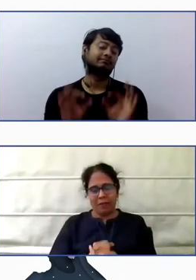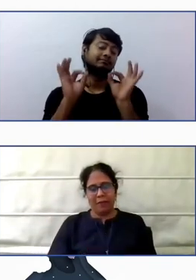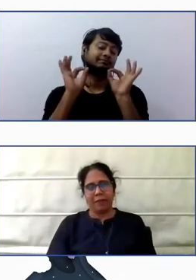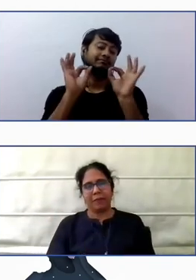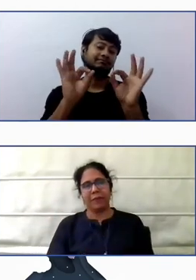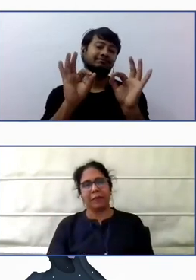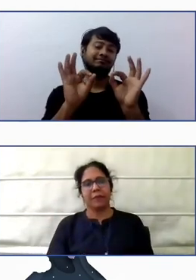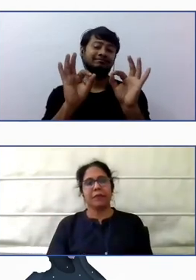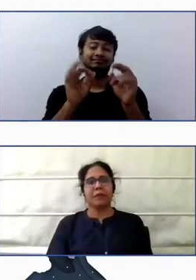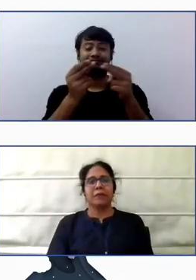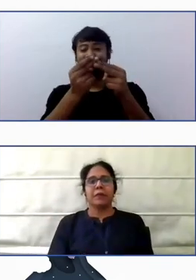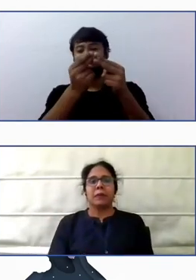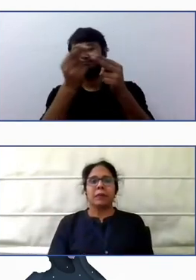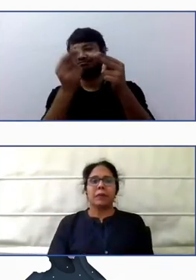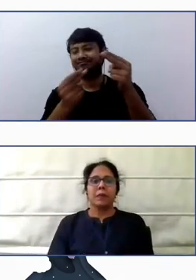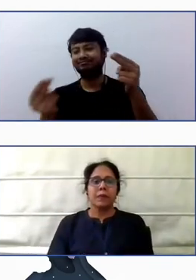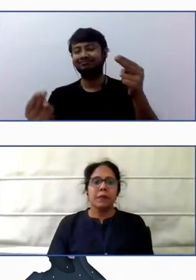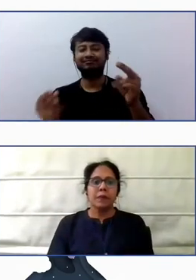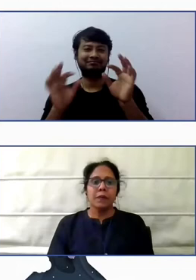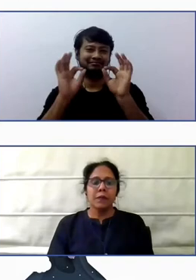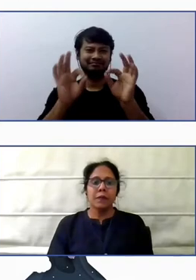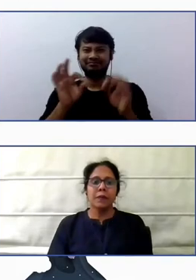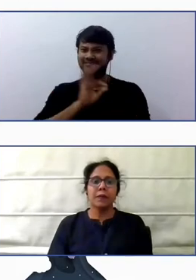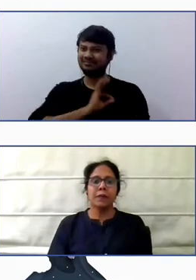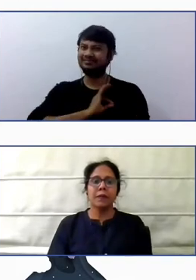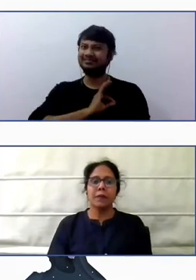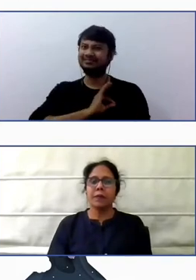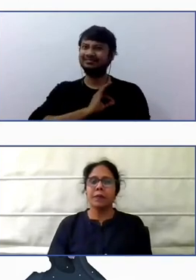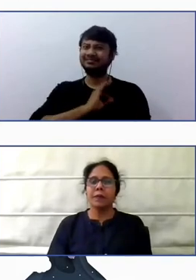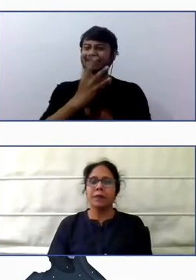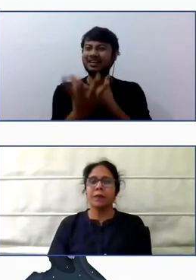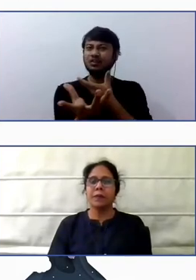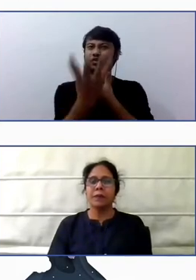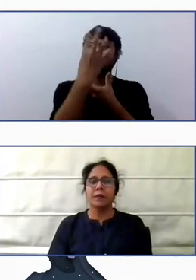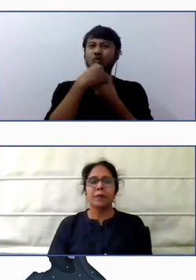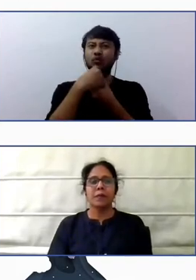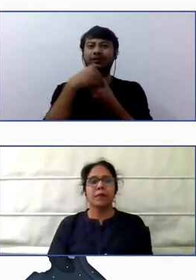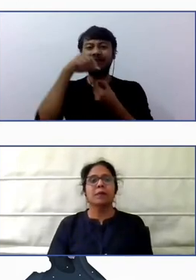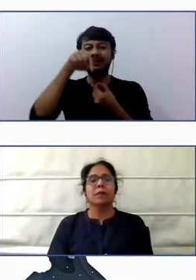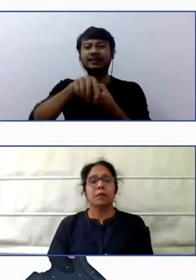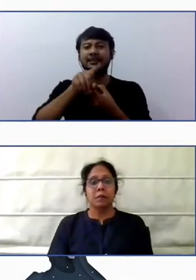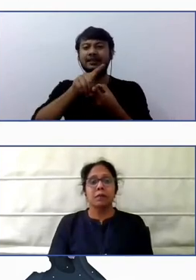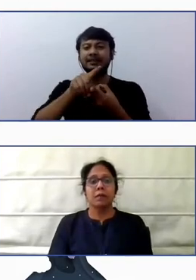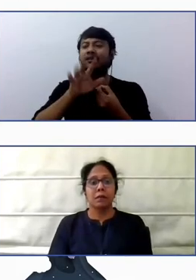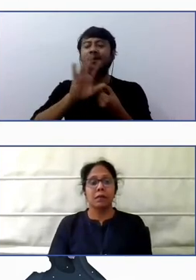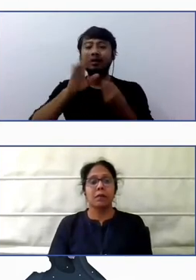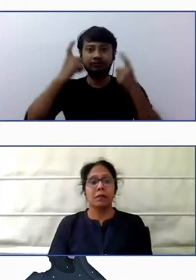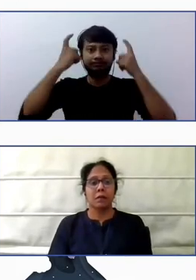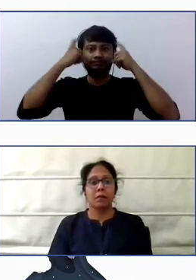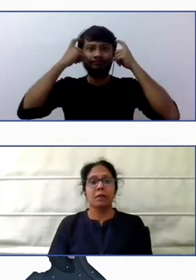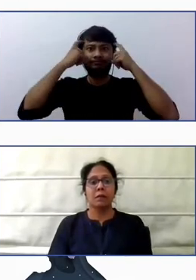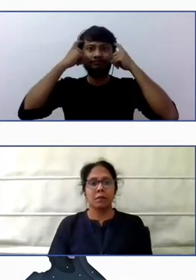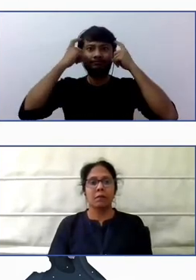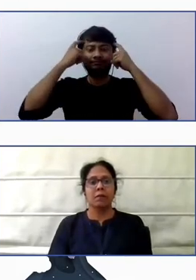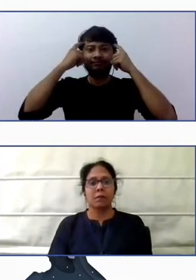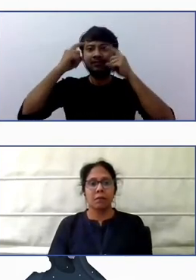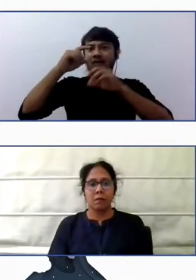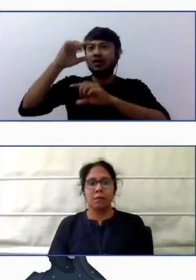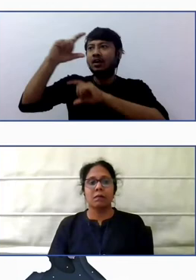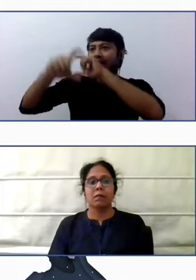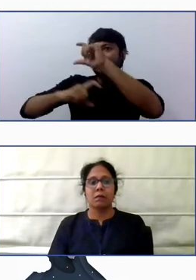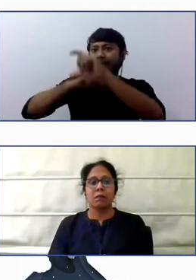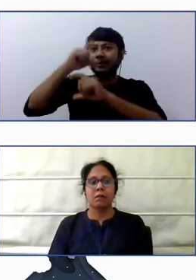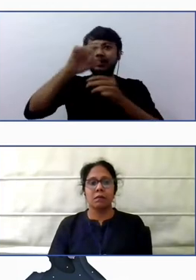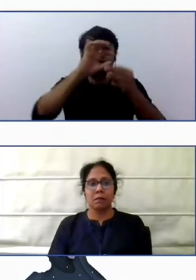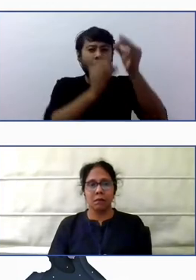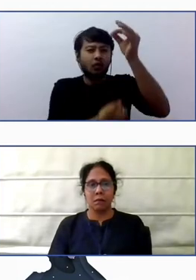really like the way you narrated the inclusive thought process is something which has to be inculcated in the organizations and the people who